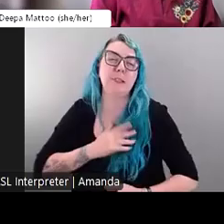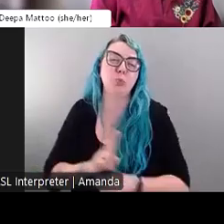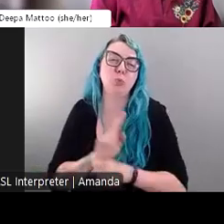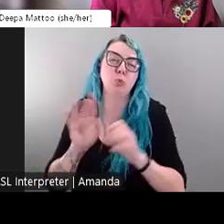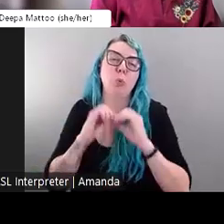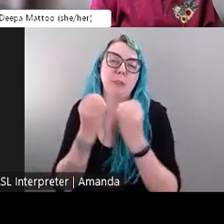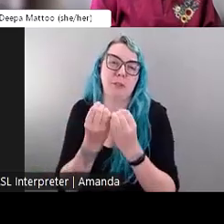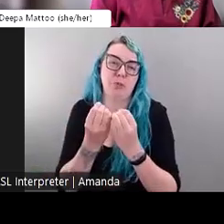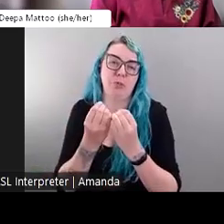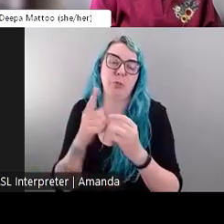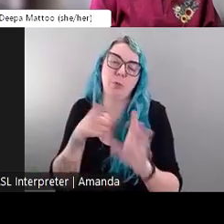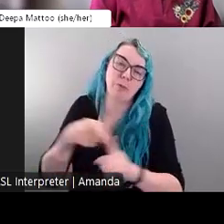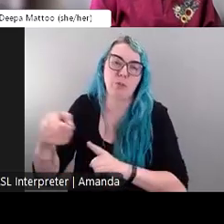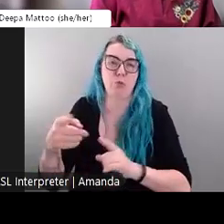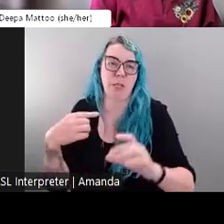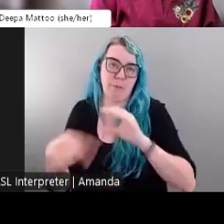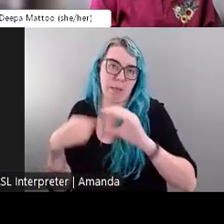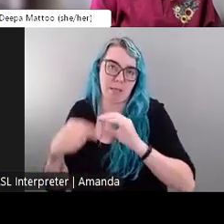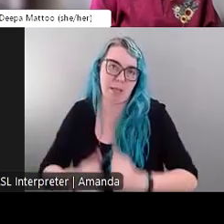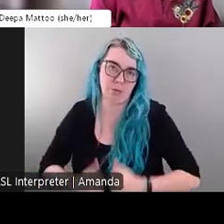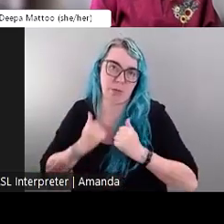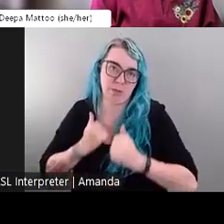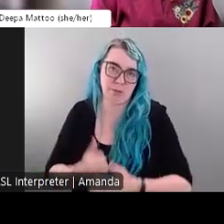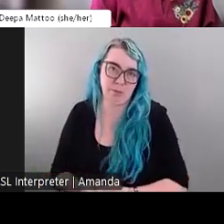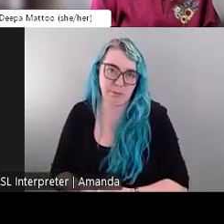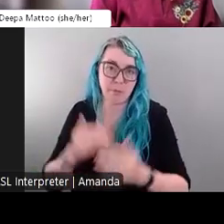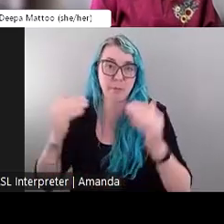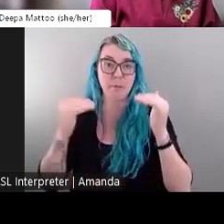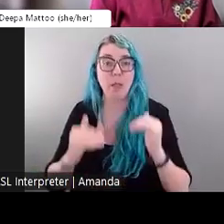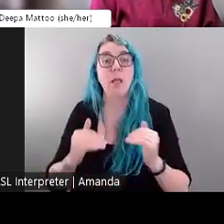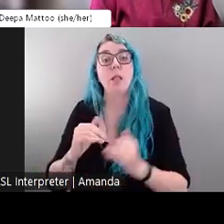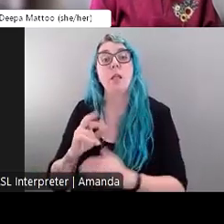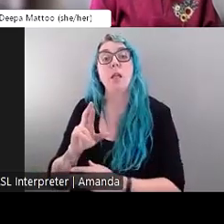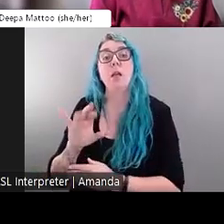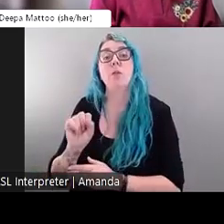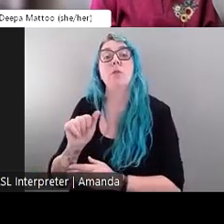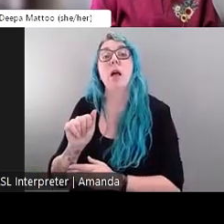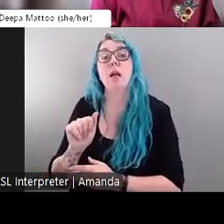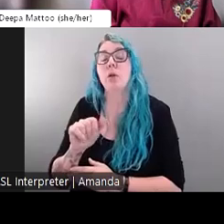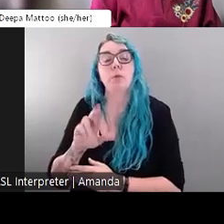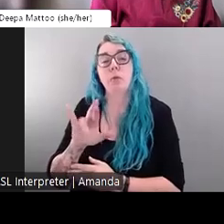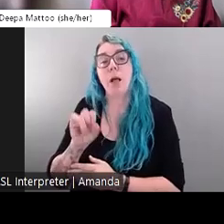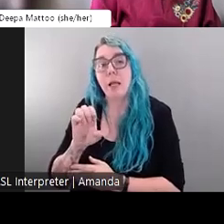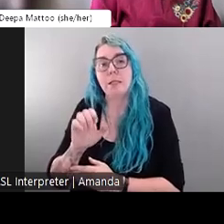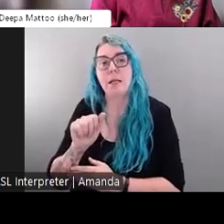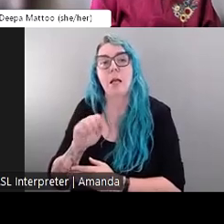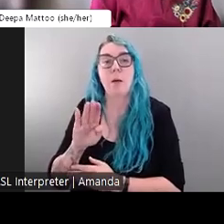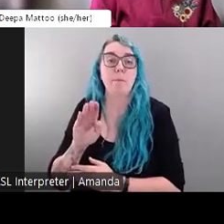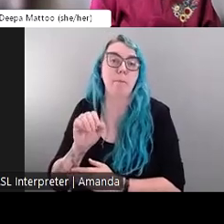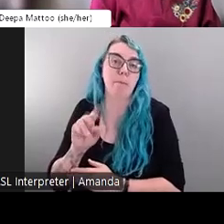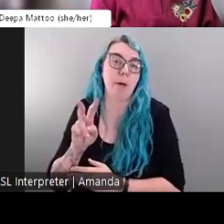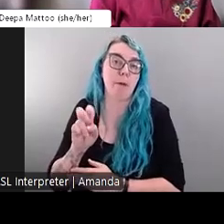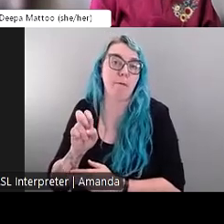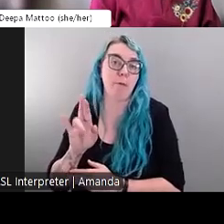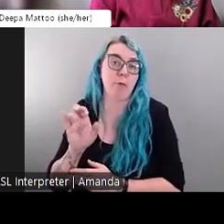also welcome you to check out the free Learning Hub on the Rise Above Risk website. The modules are also available via the